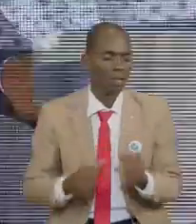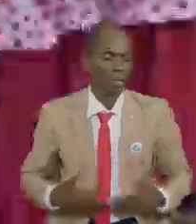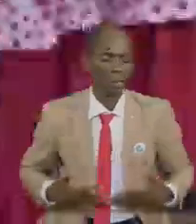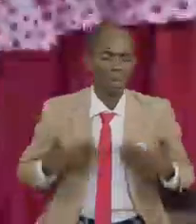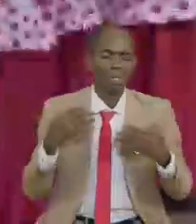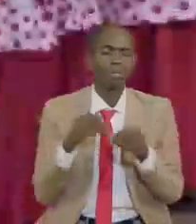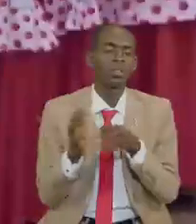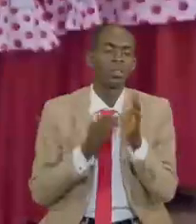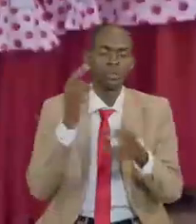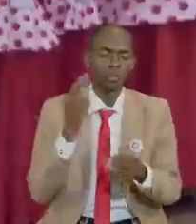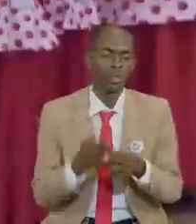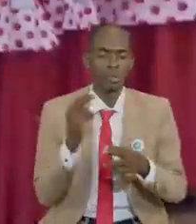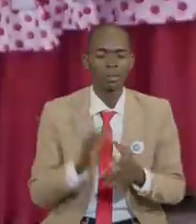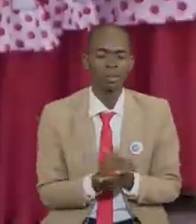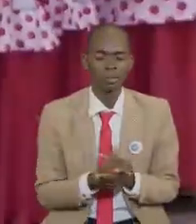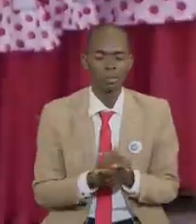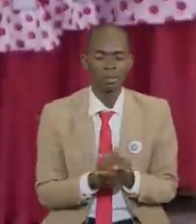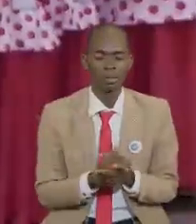Jesus' name